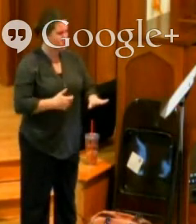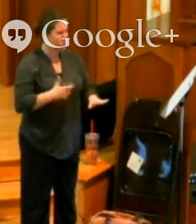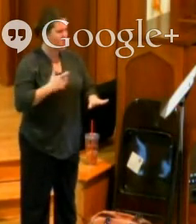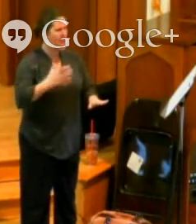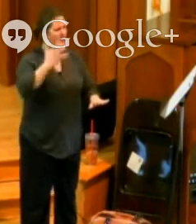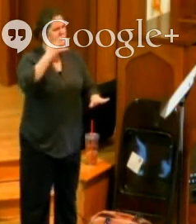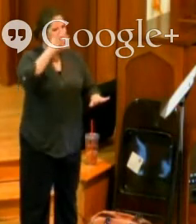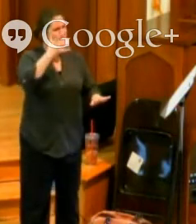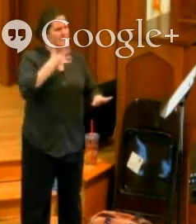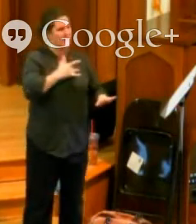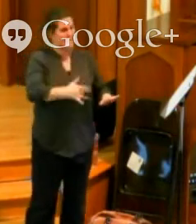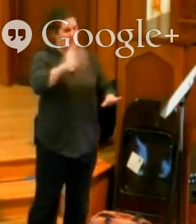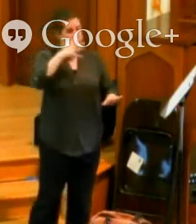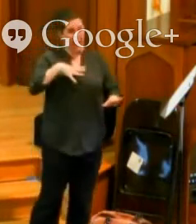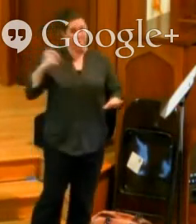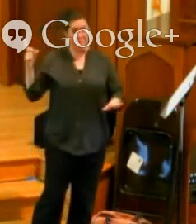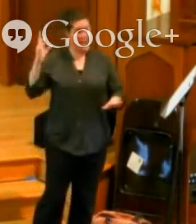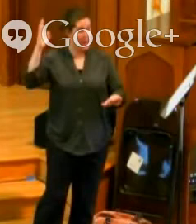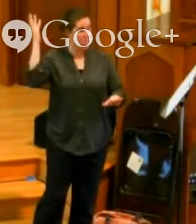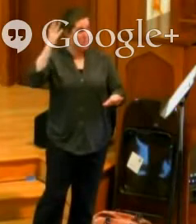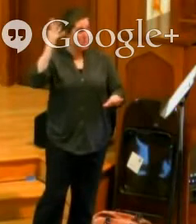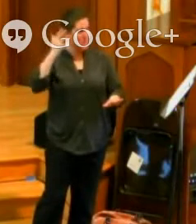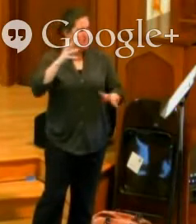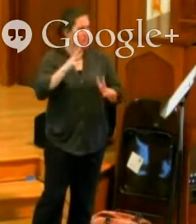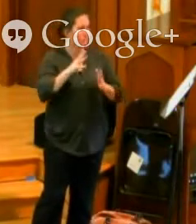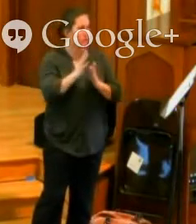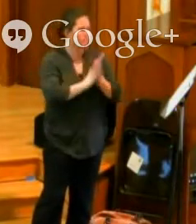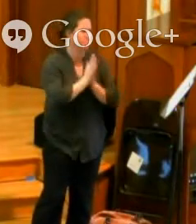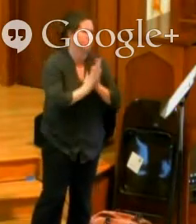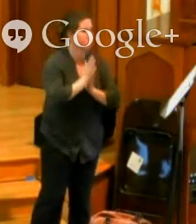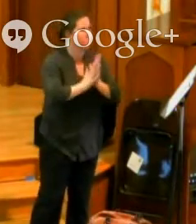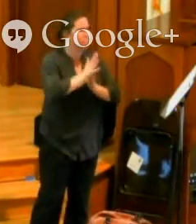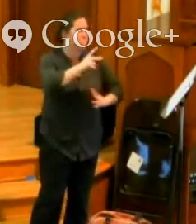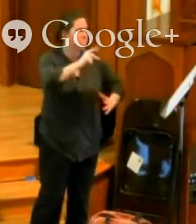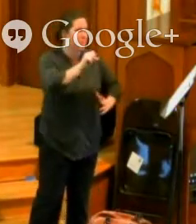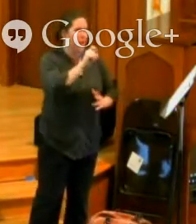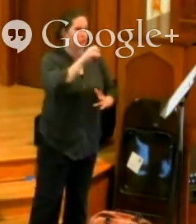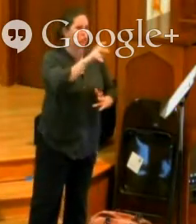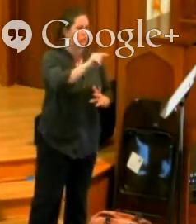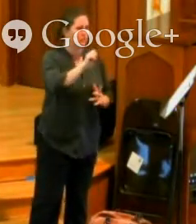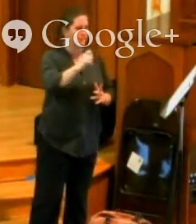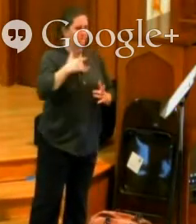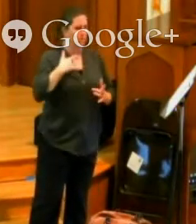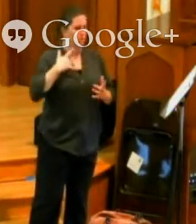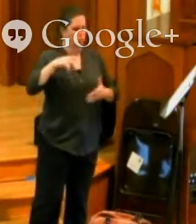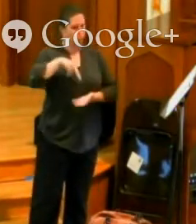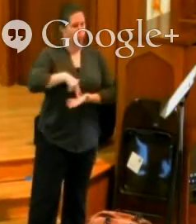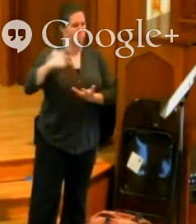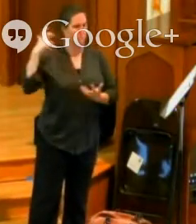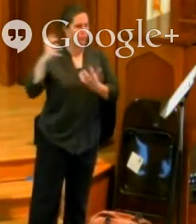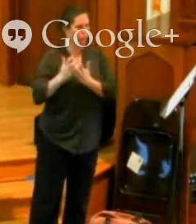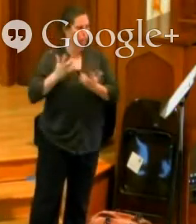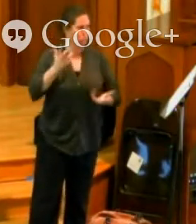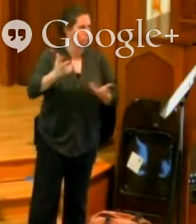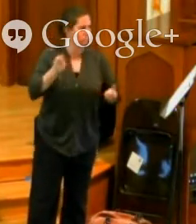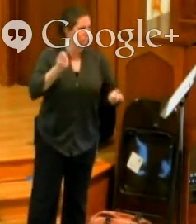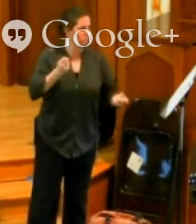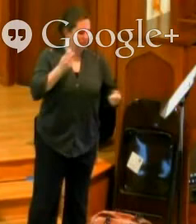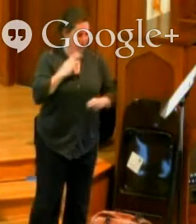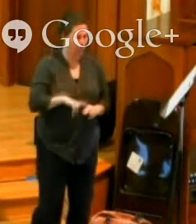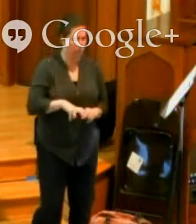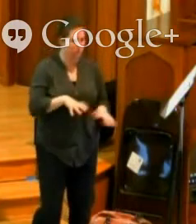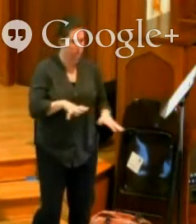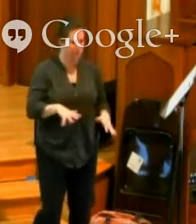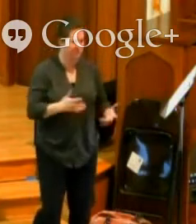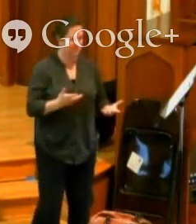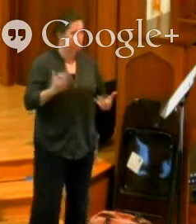Okay, so we all know that we can go weeks without eating. You can go days without water, but